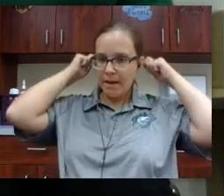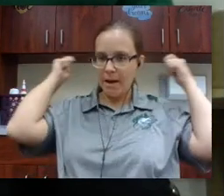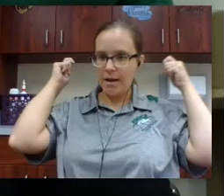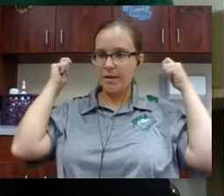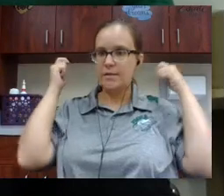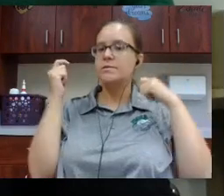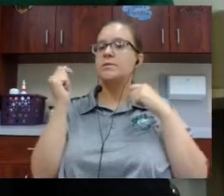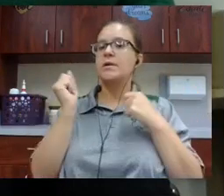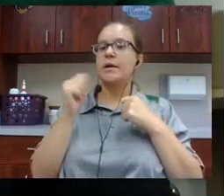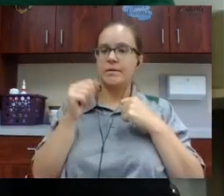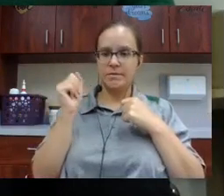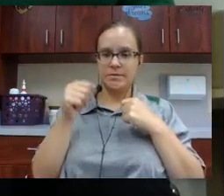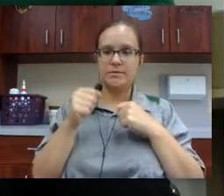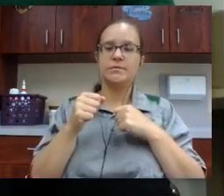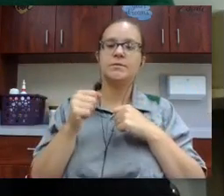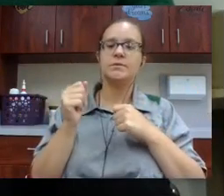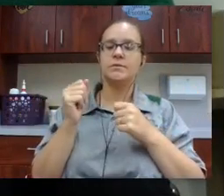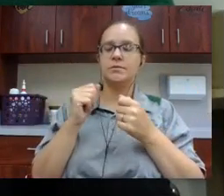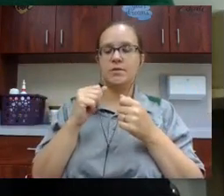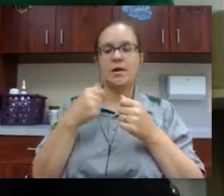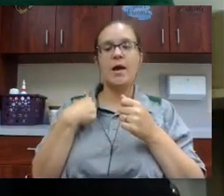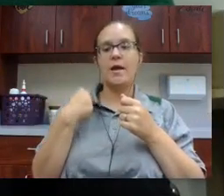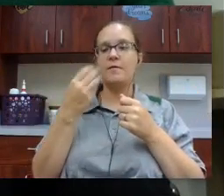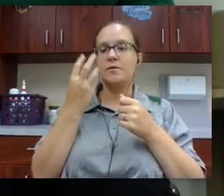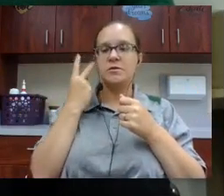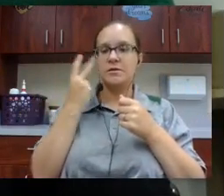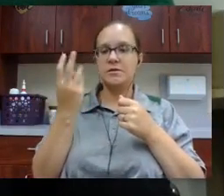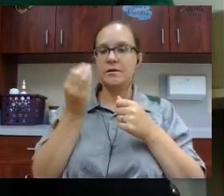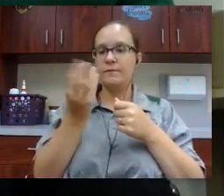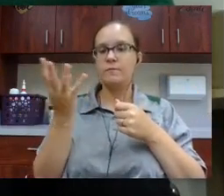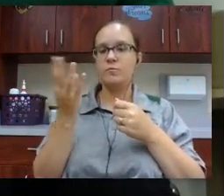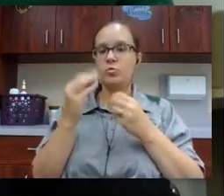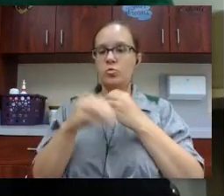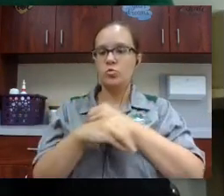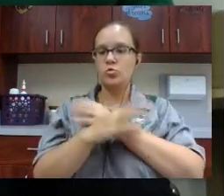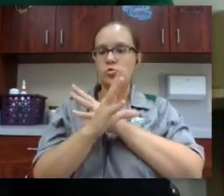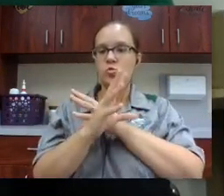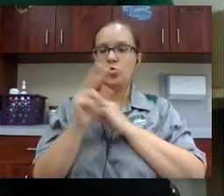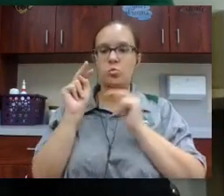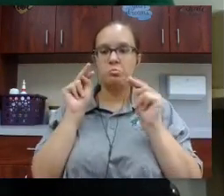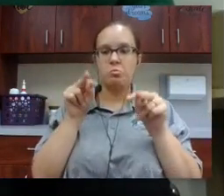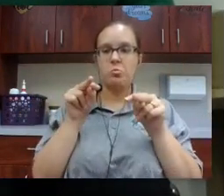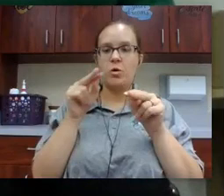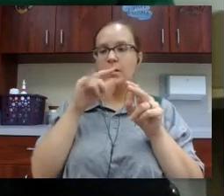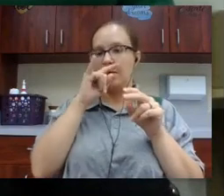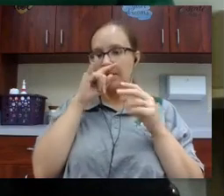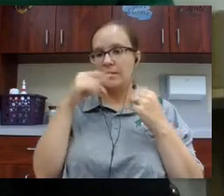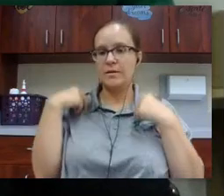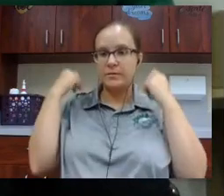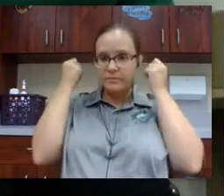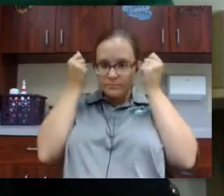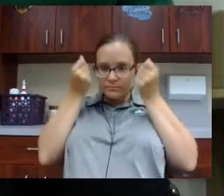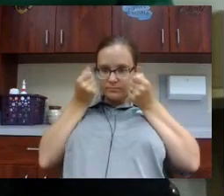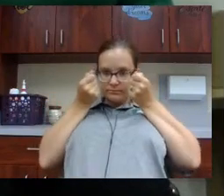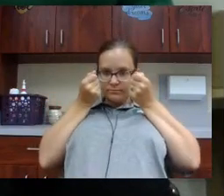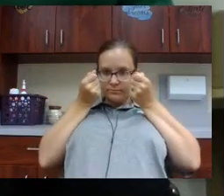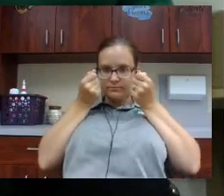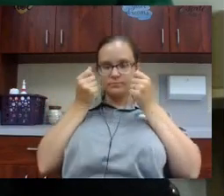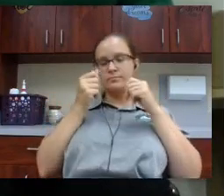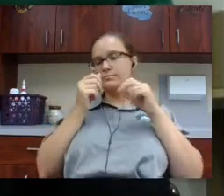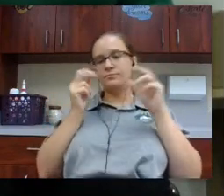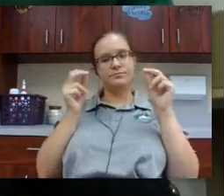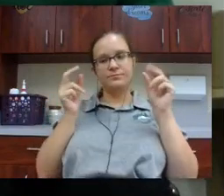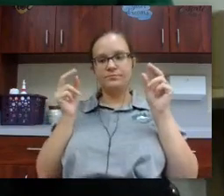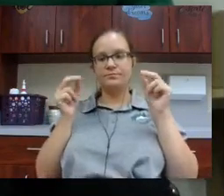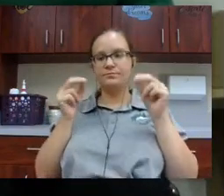jackets, bandanas. I've been into a couple of classrooms and watched the Zoom classroom. Kids had their hoods on. They're not supposed to have their hoods